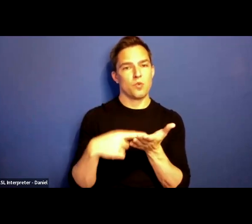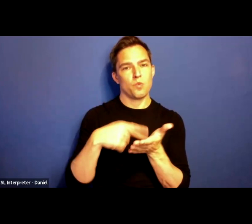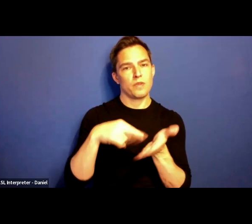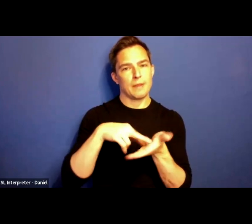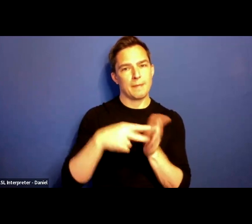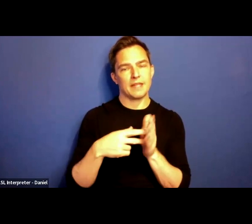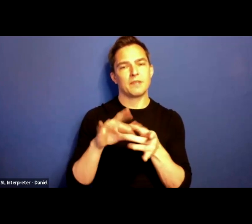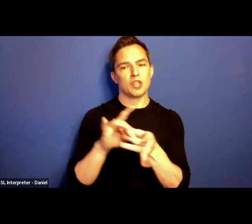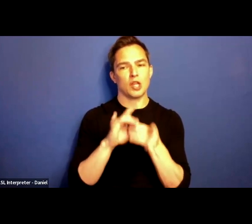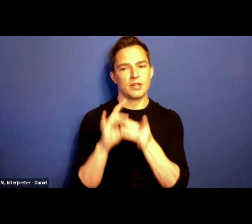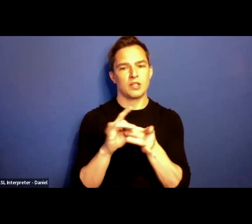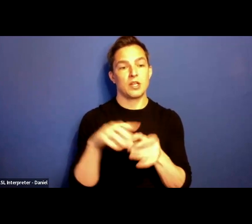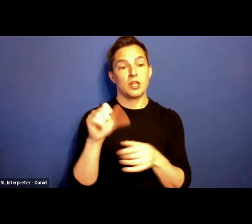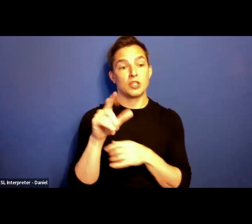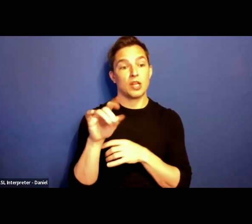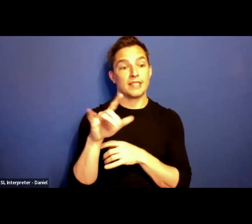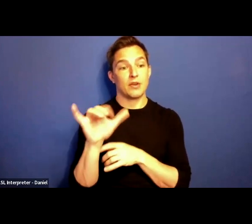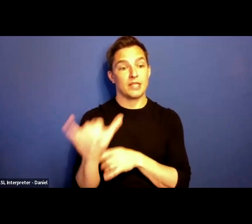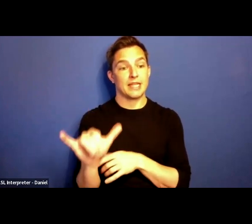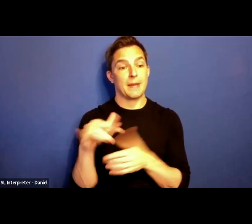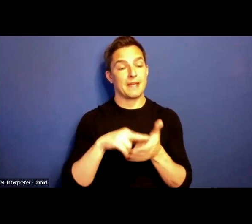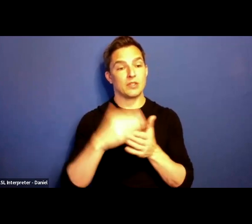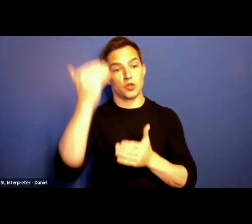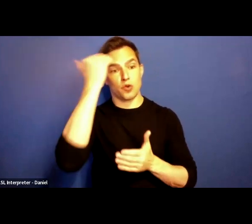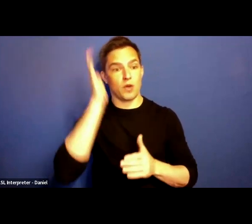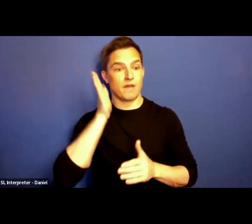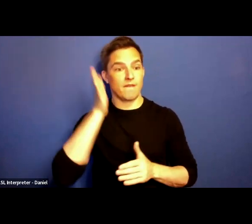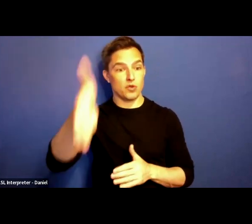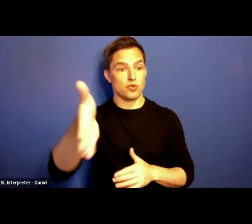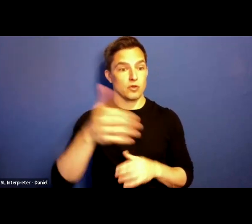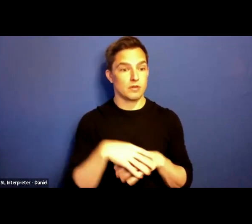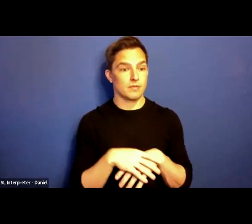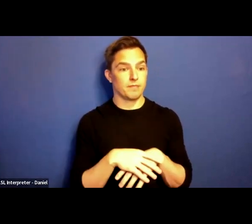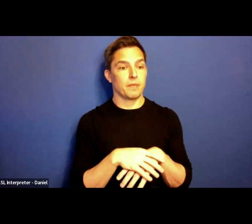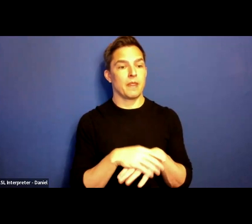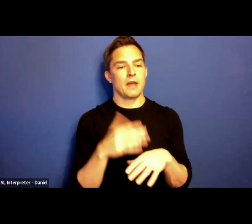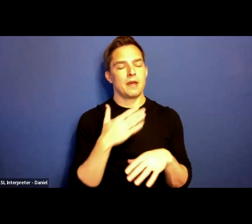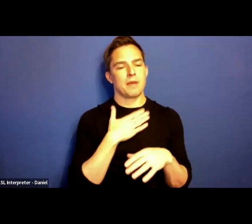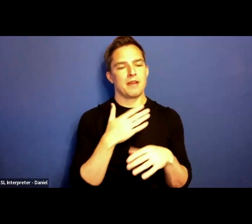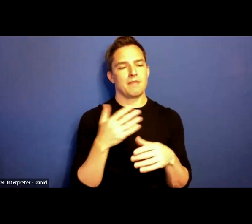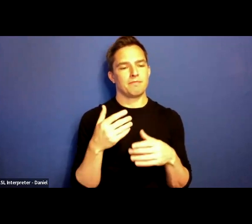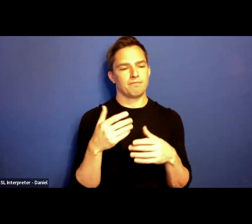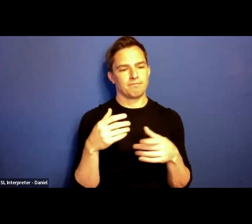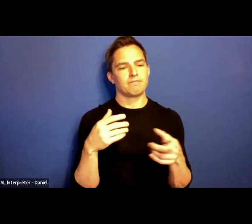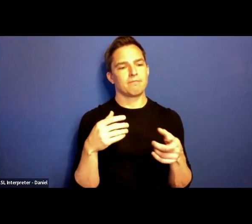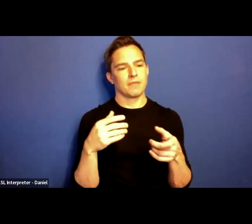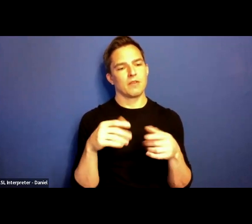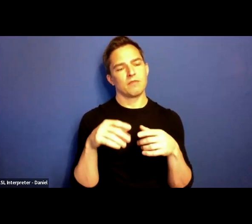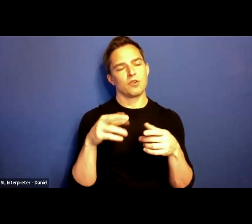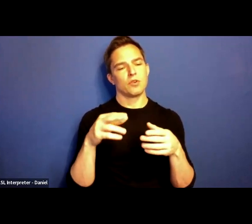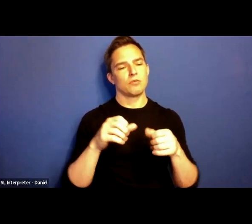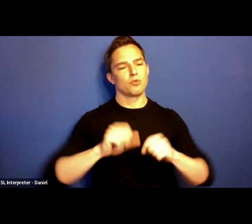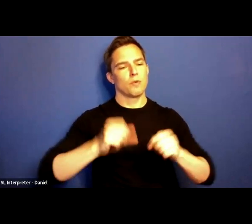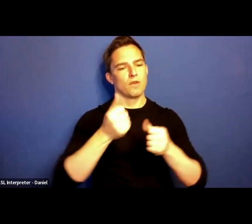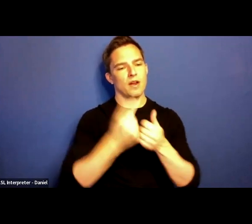say solidarity is knowing the future is long and wide, with room for everyone on earth